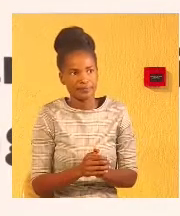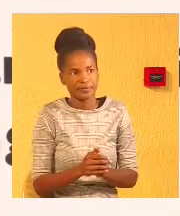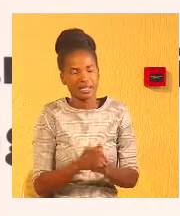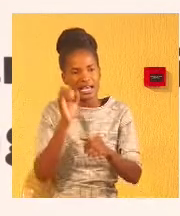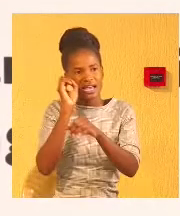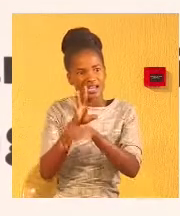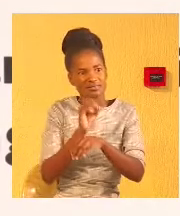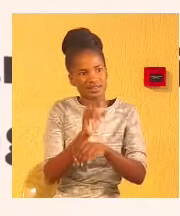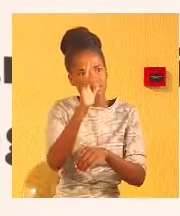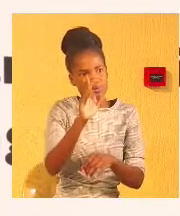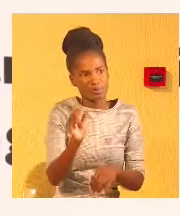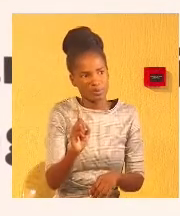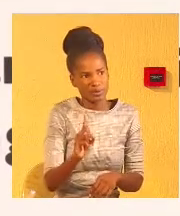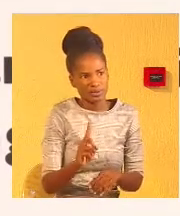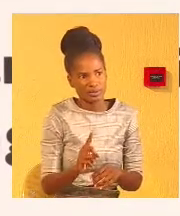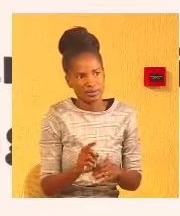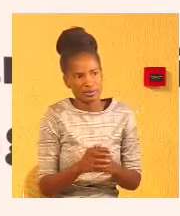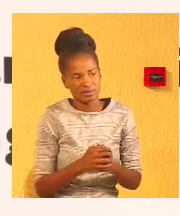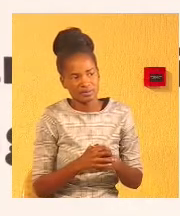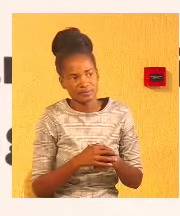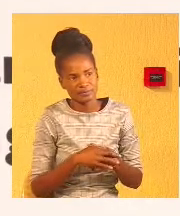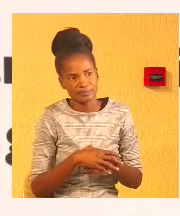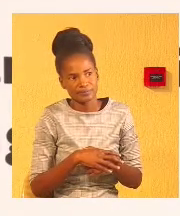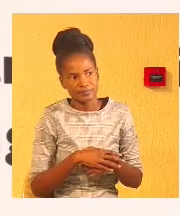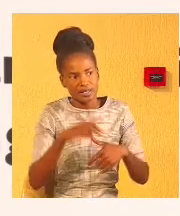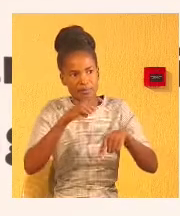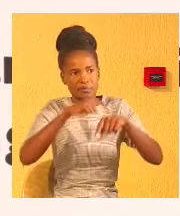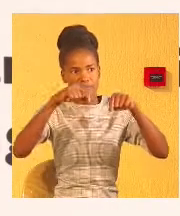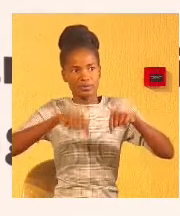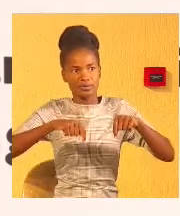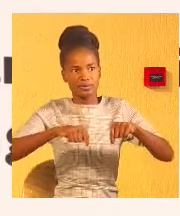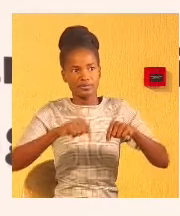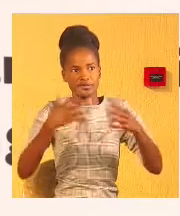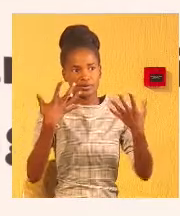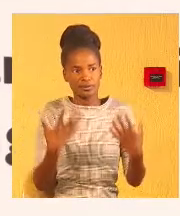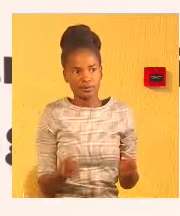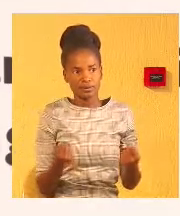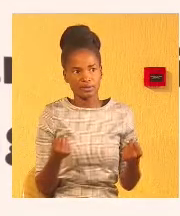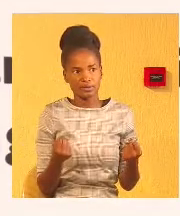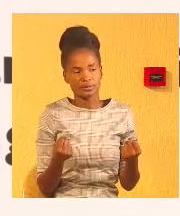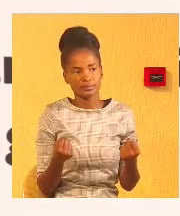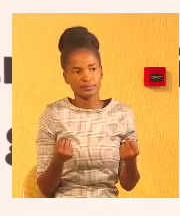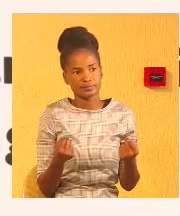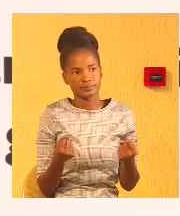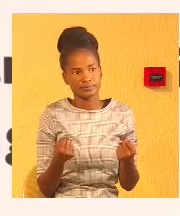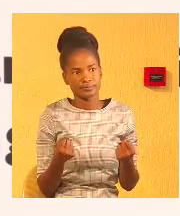#1, for the current period when we are facing